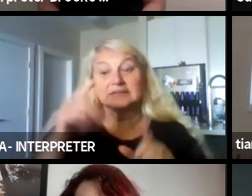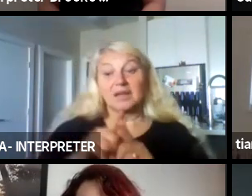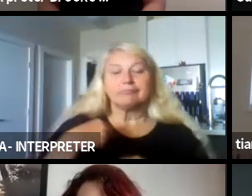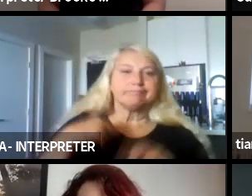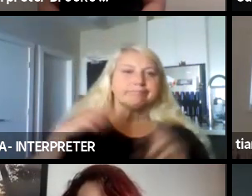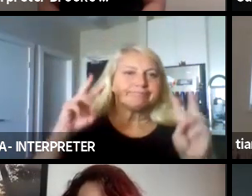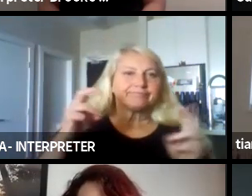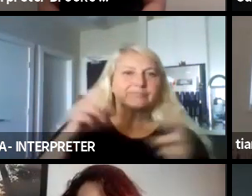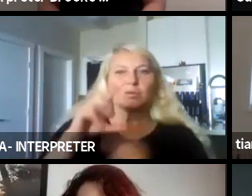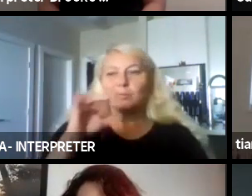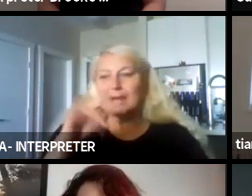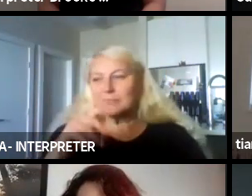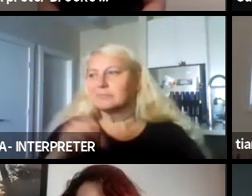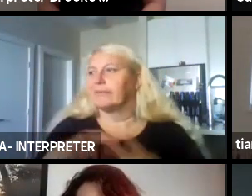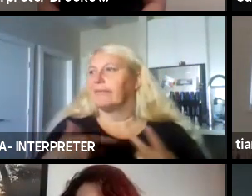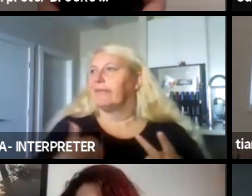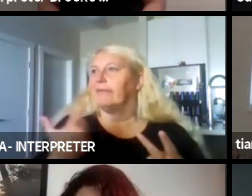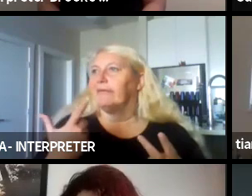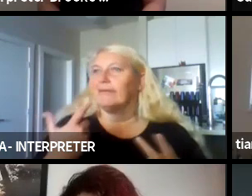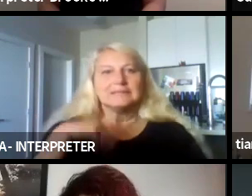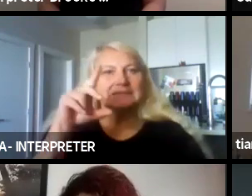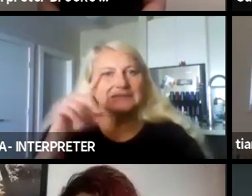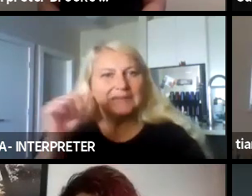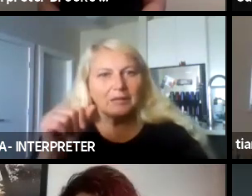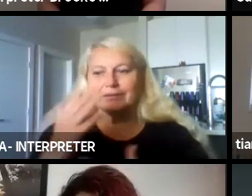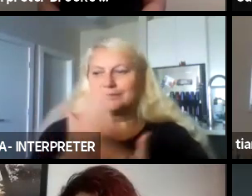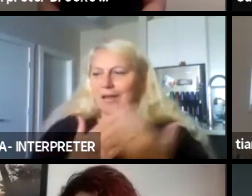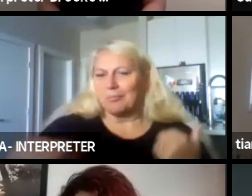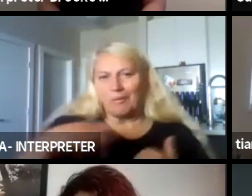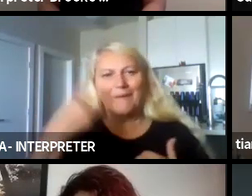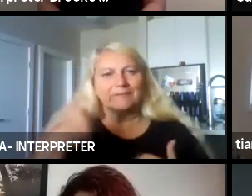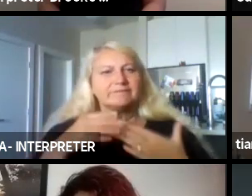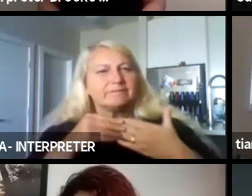to have a lot of flexibility, malleability,